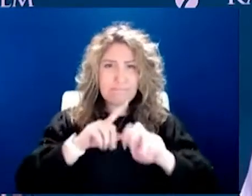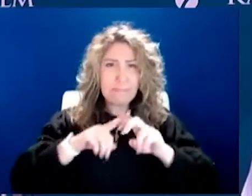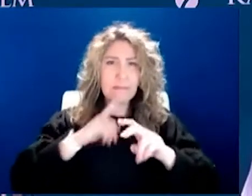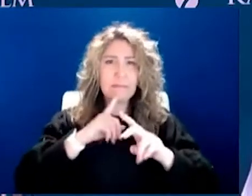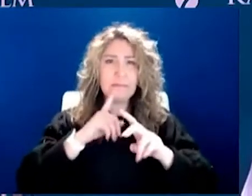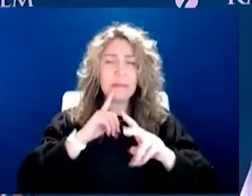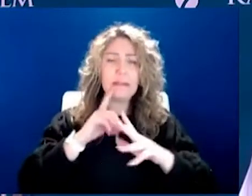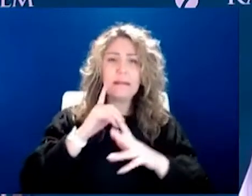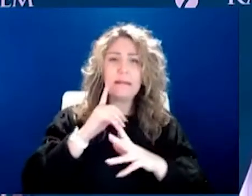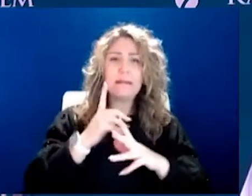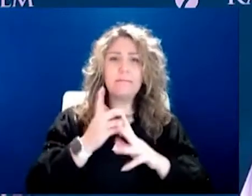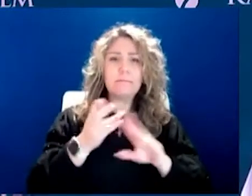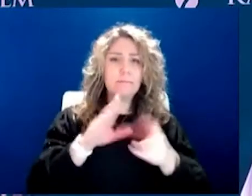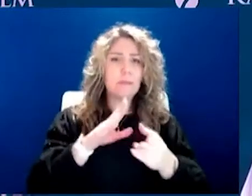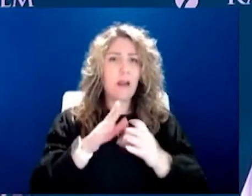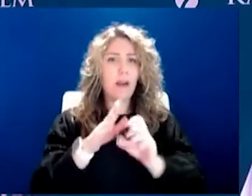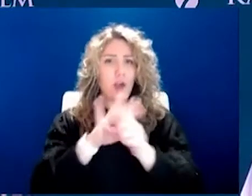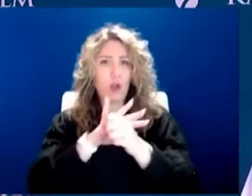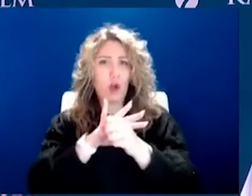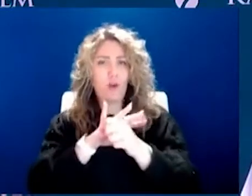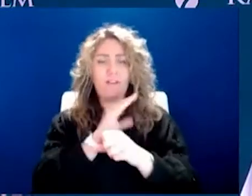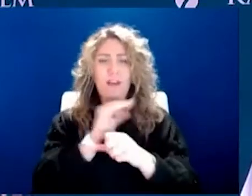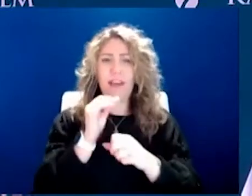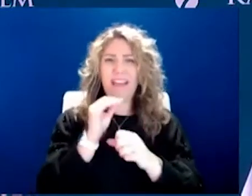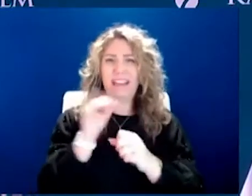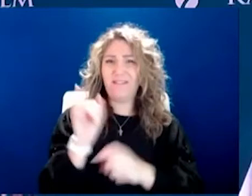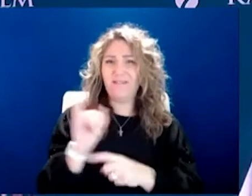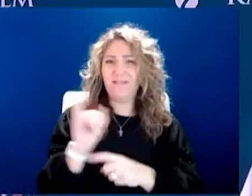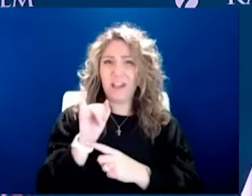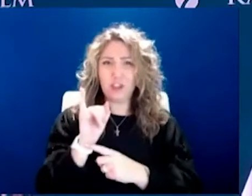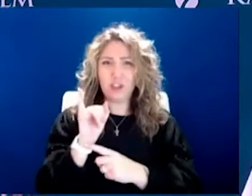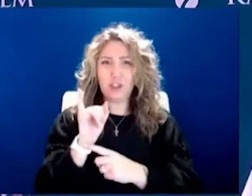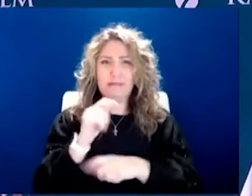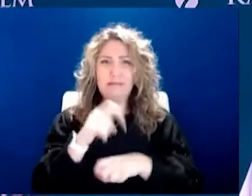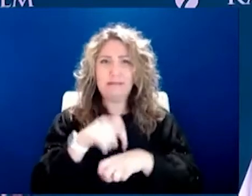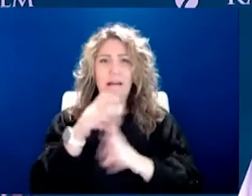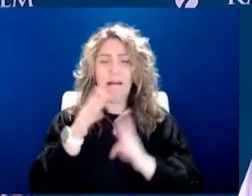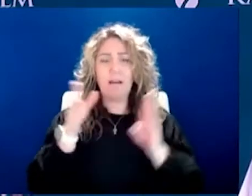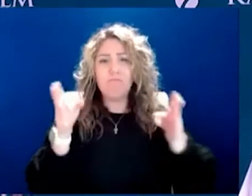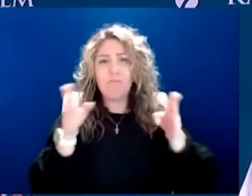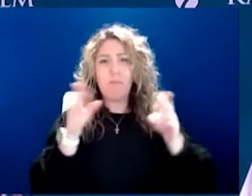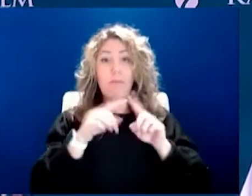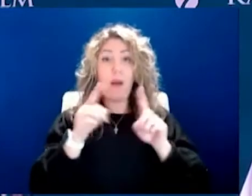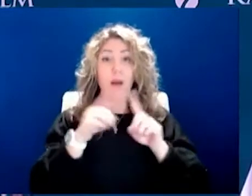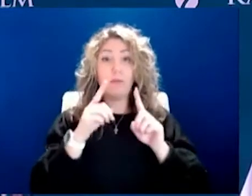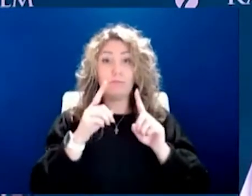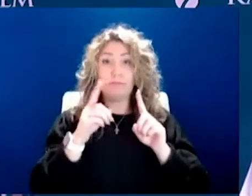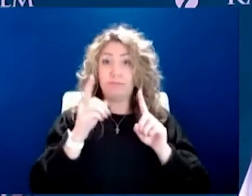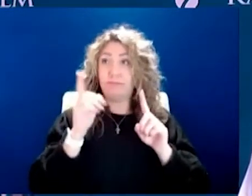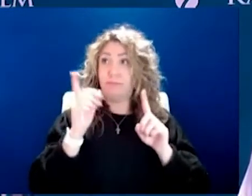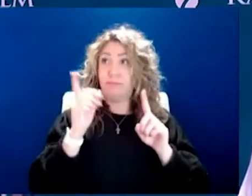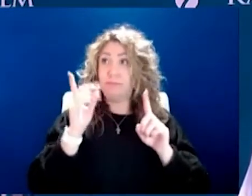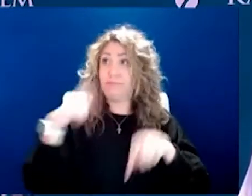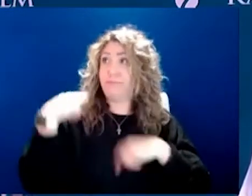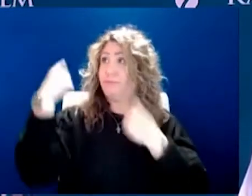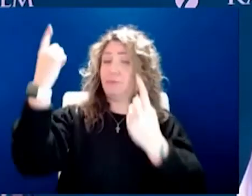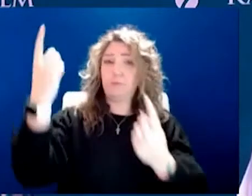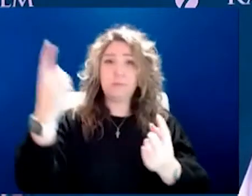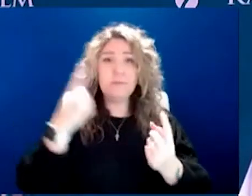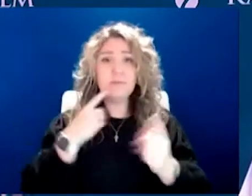infectious period. And it is important to point out that since the beginning of the pandemic, before vaccines or